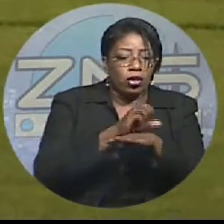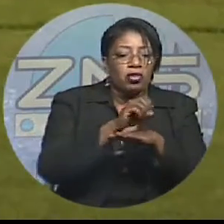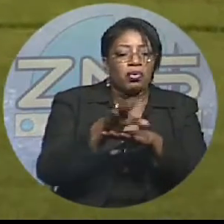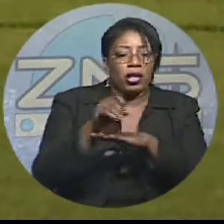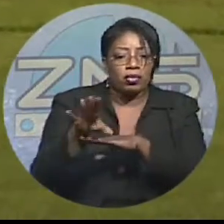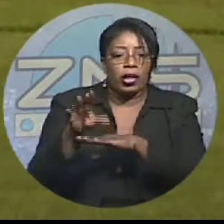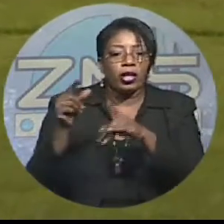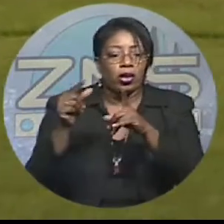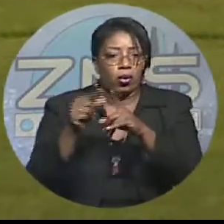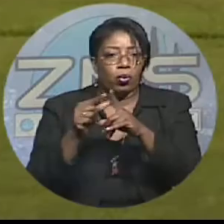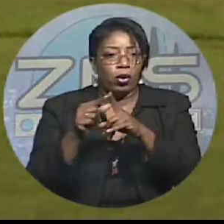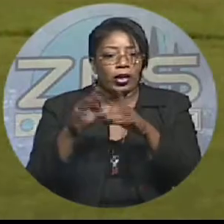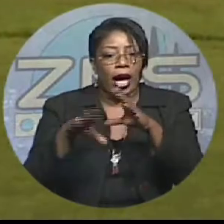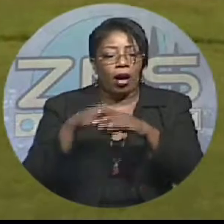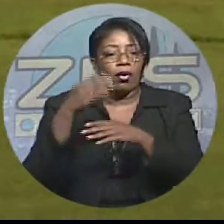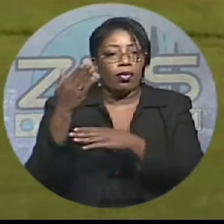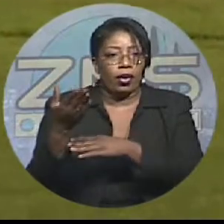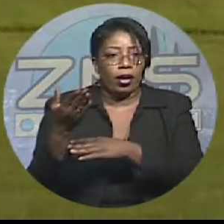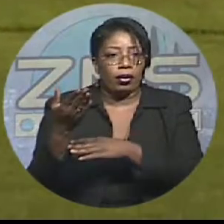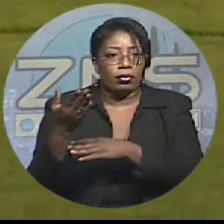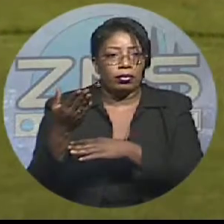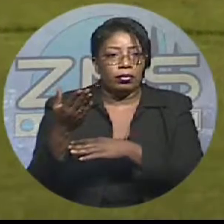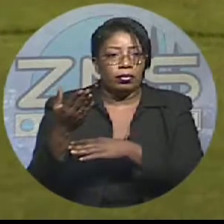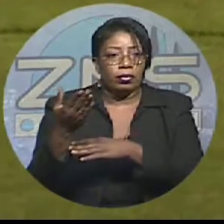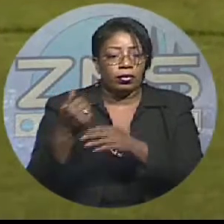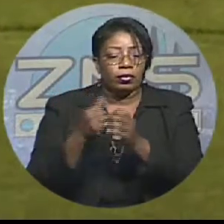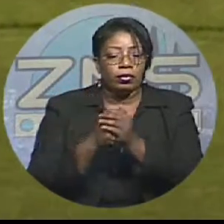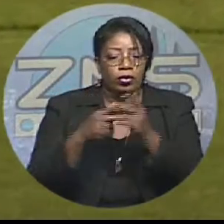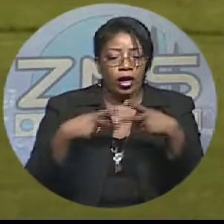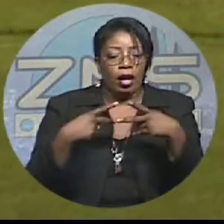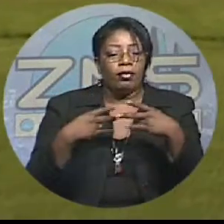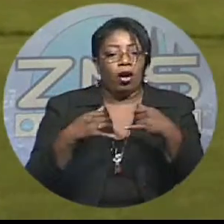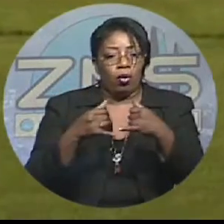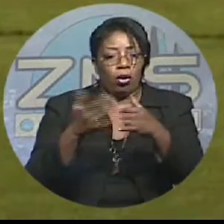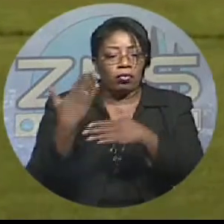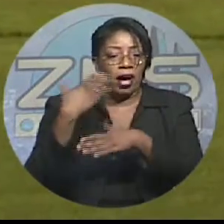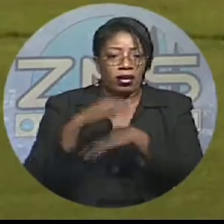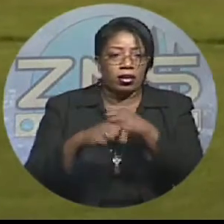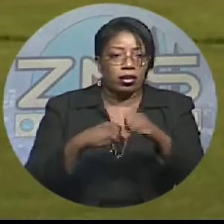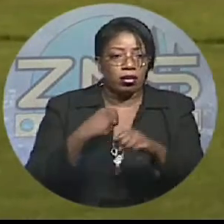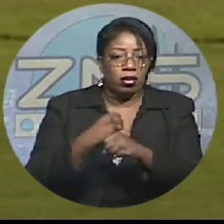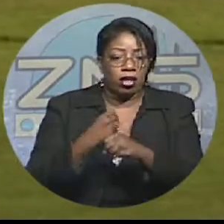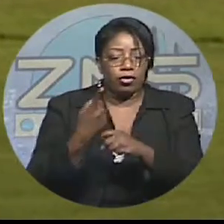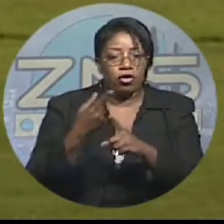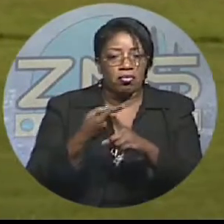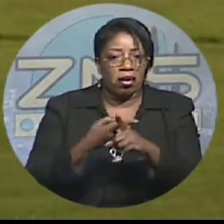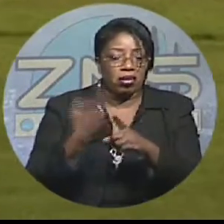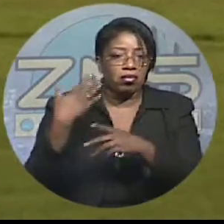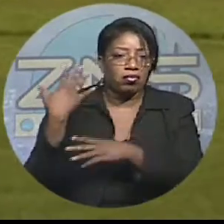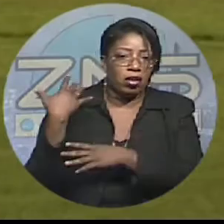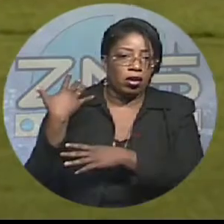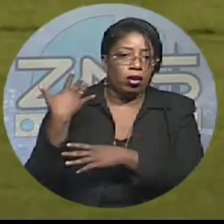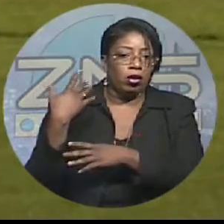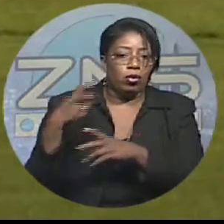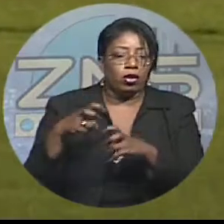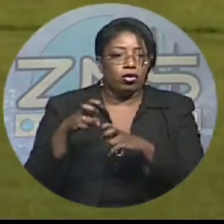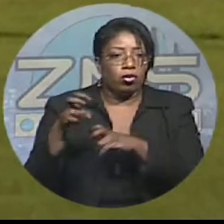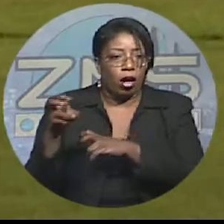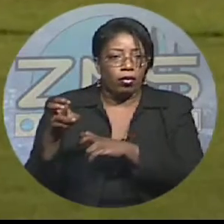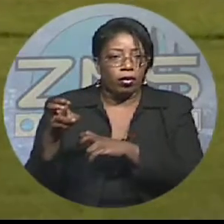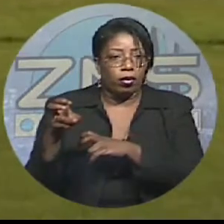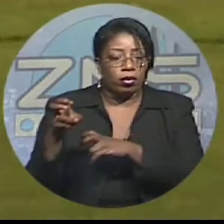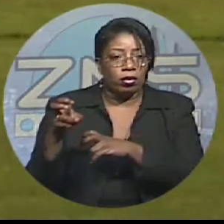word, getting the word out there. We've won some significant awards over the last few years. Just a few months ago, Travel and Leisure voted